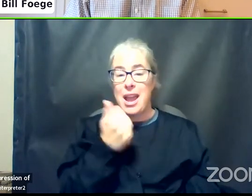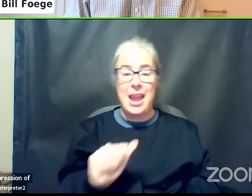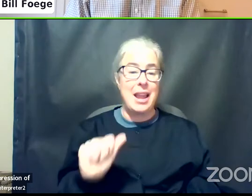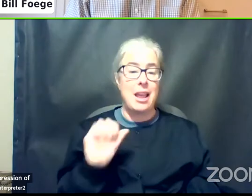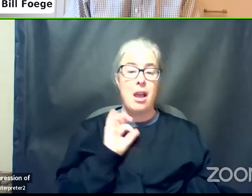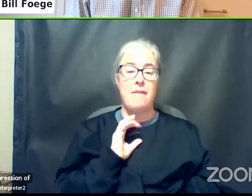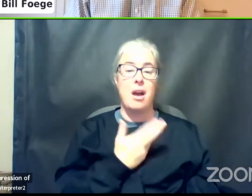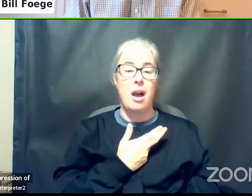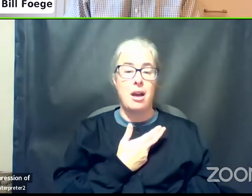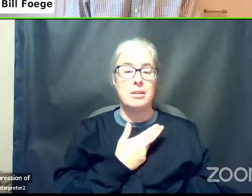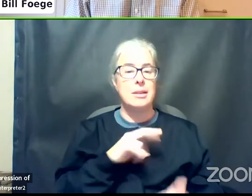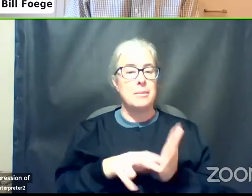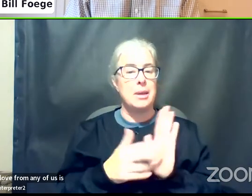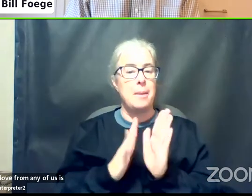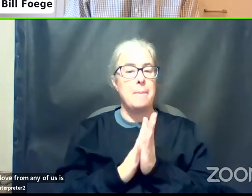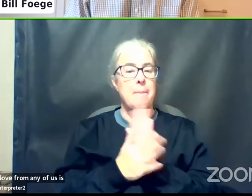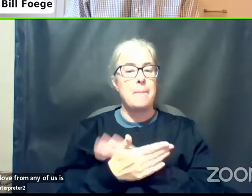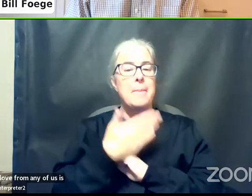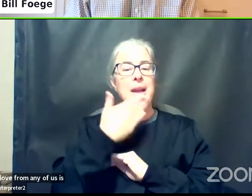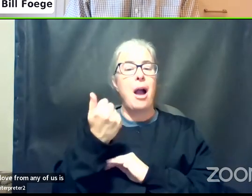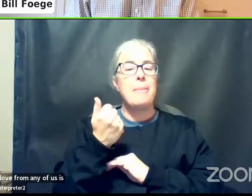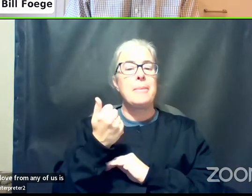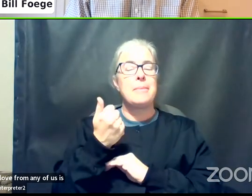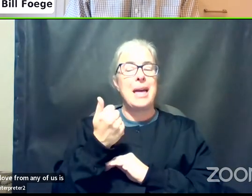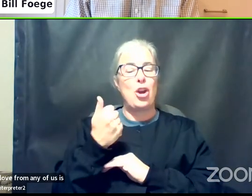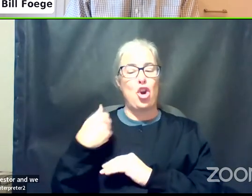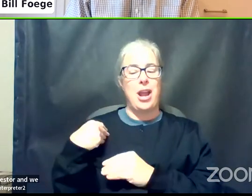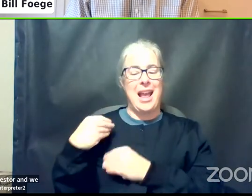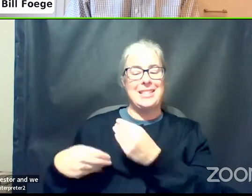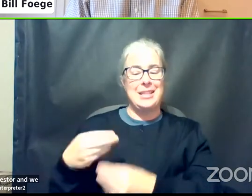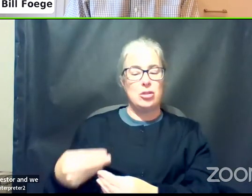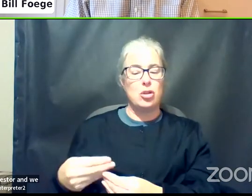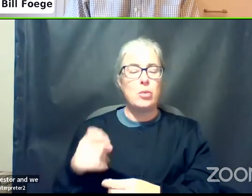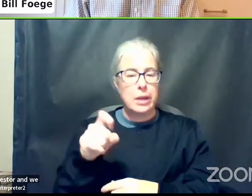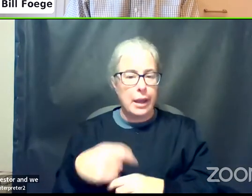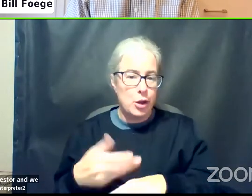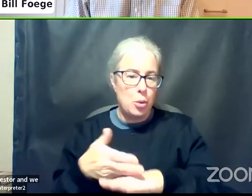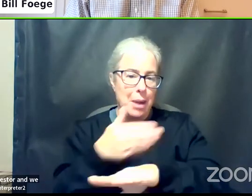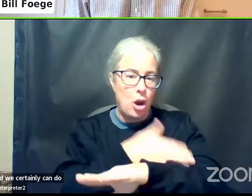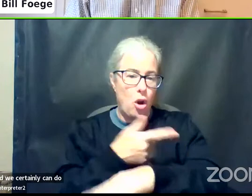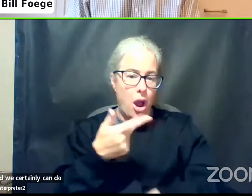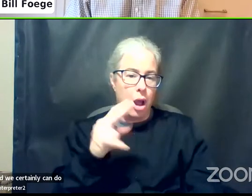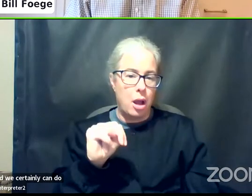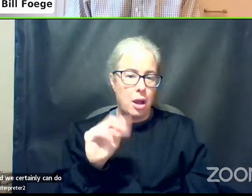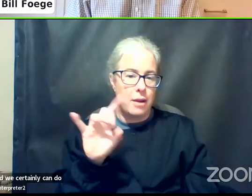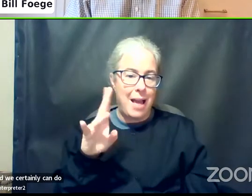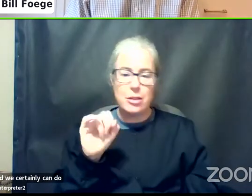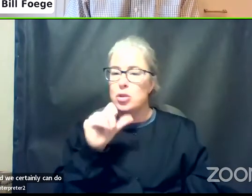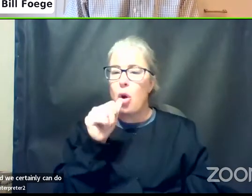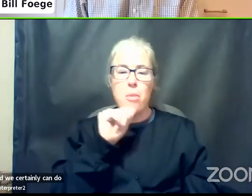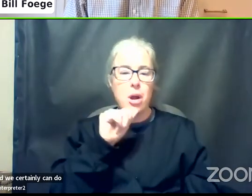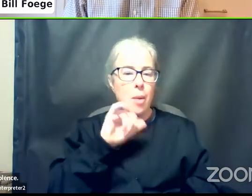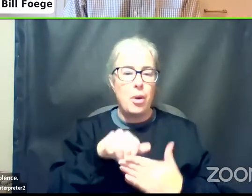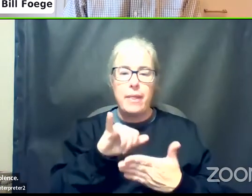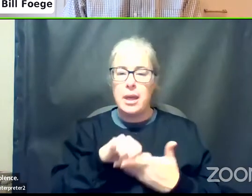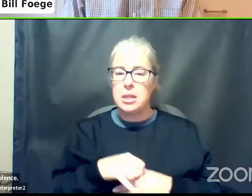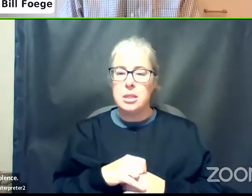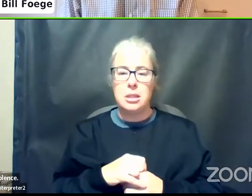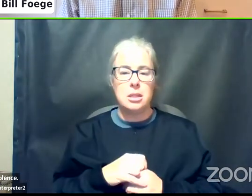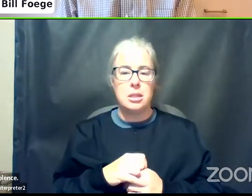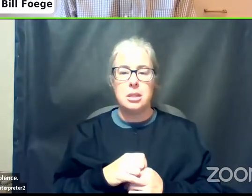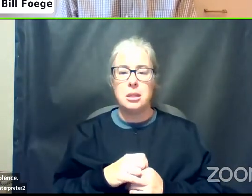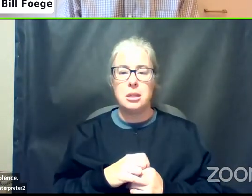to become a better ancestor and we certainly can do better on gun violence and don't put up with this the